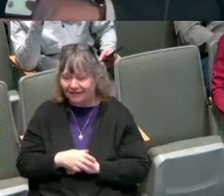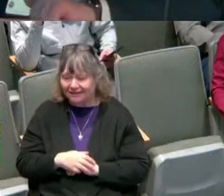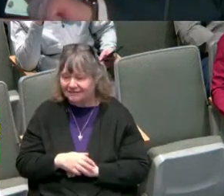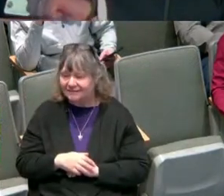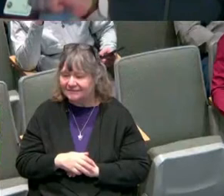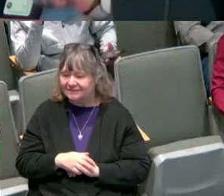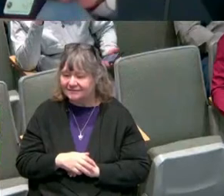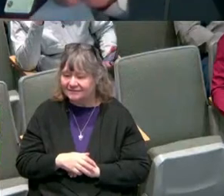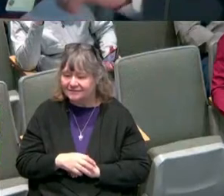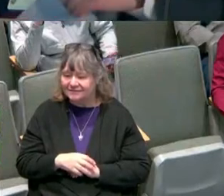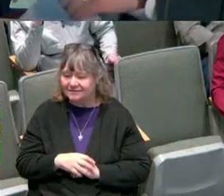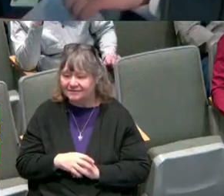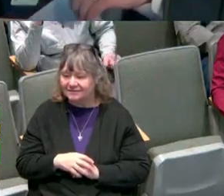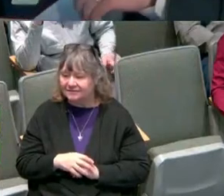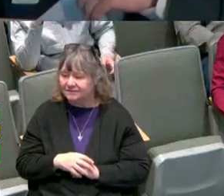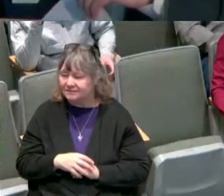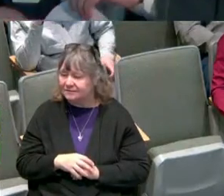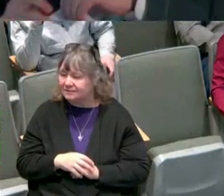okay